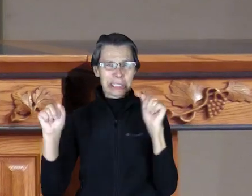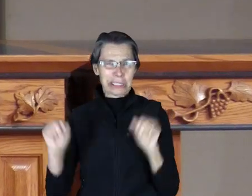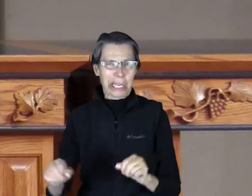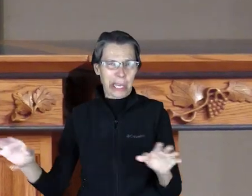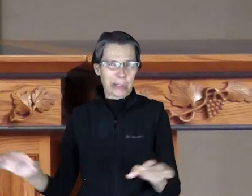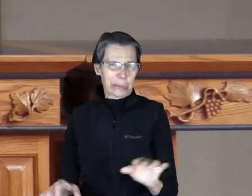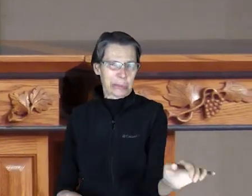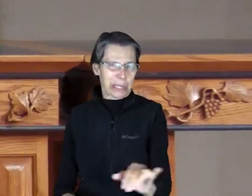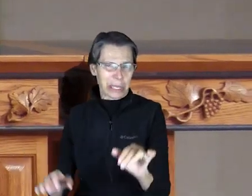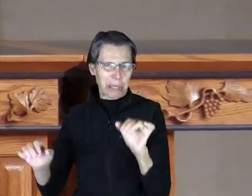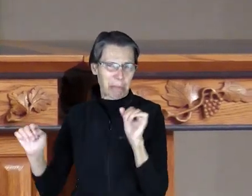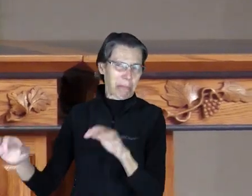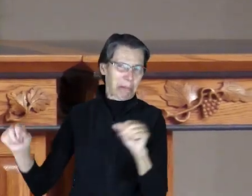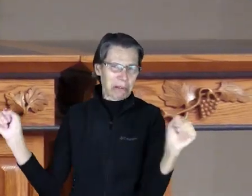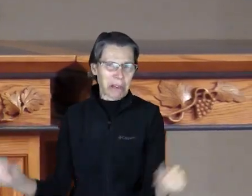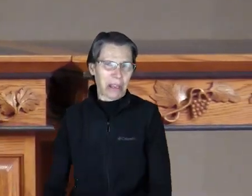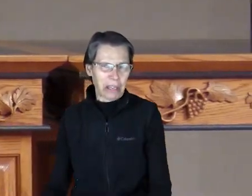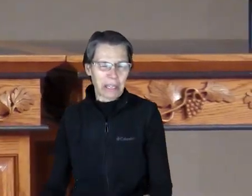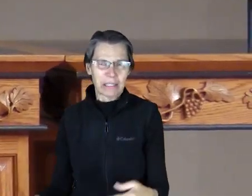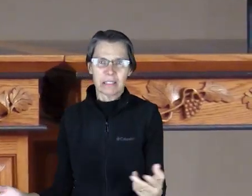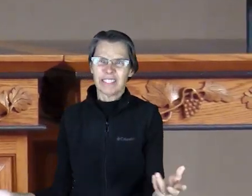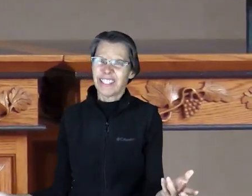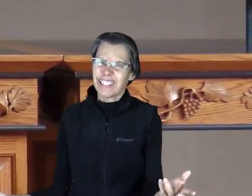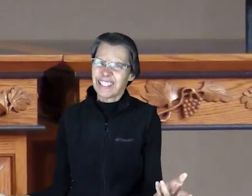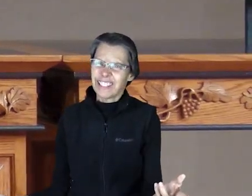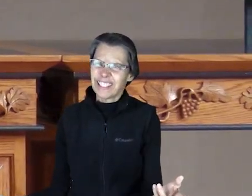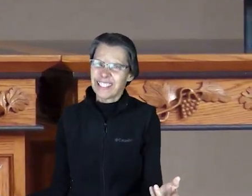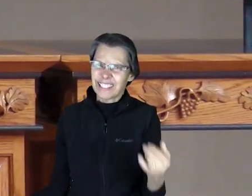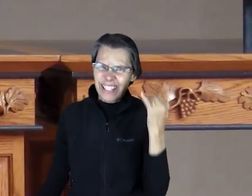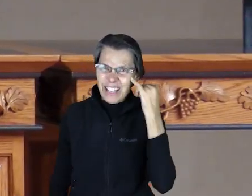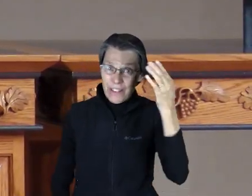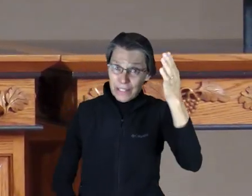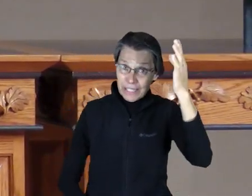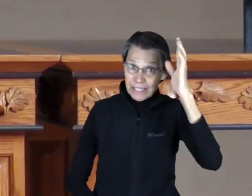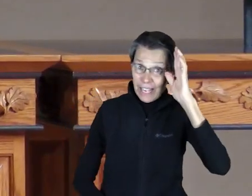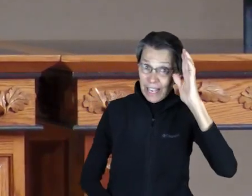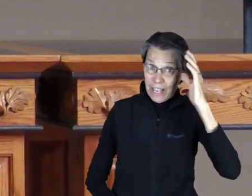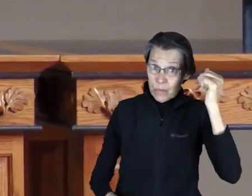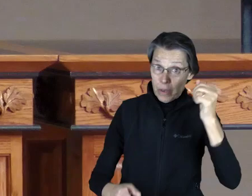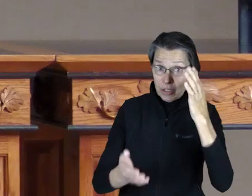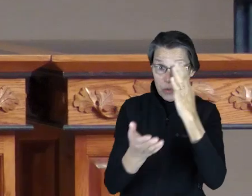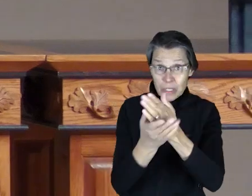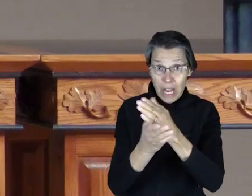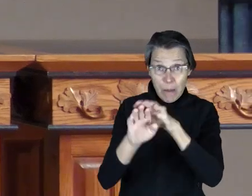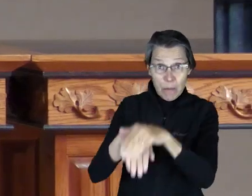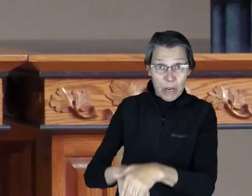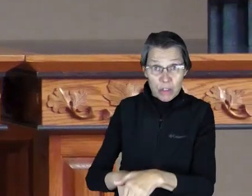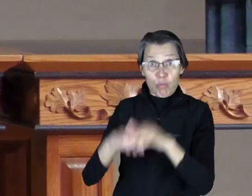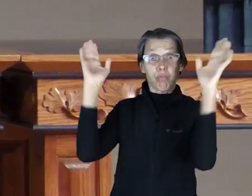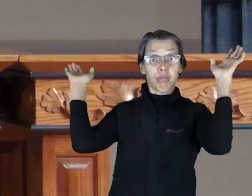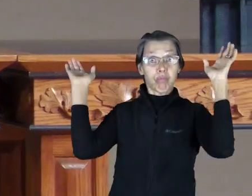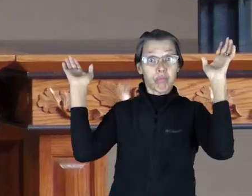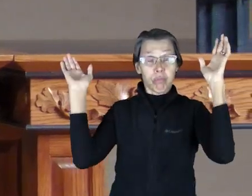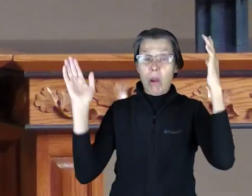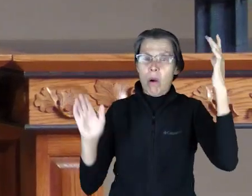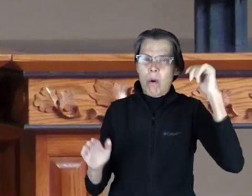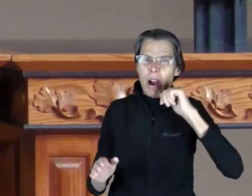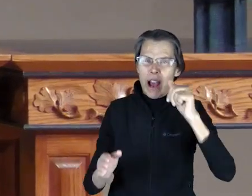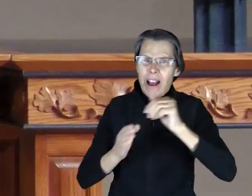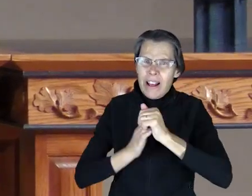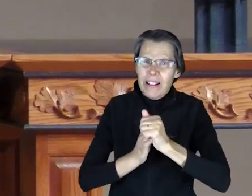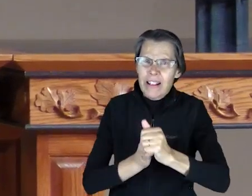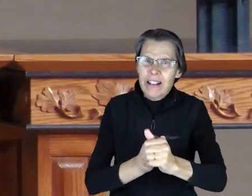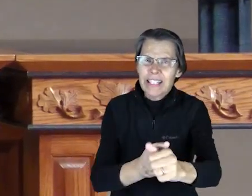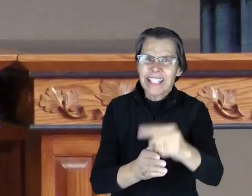why would God not at least pick someone who was articulate and eloquent and was confident in what they had to say? And